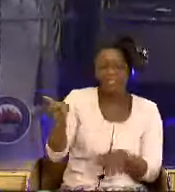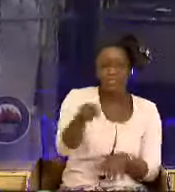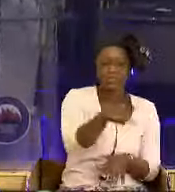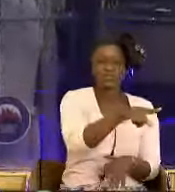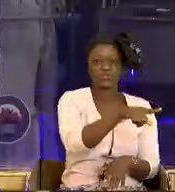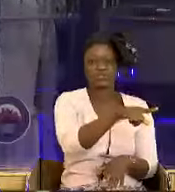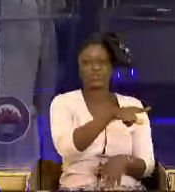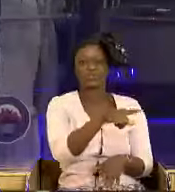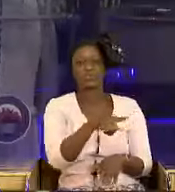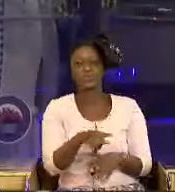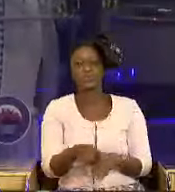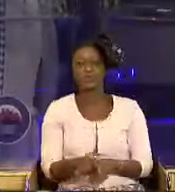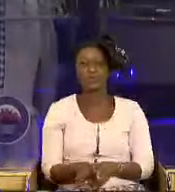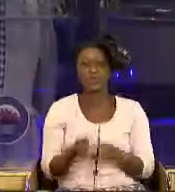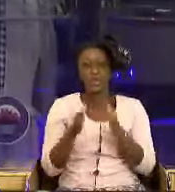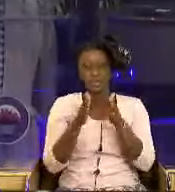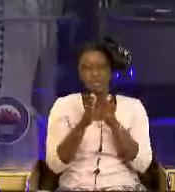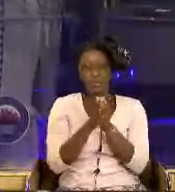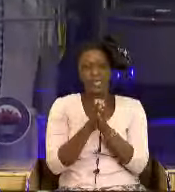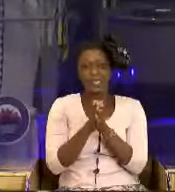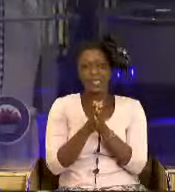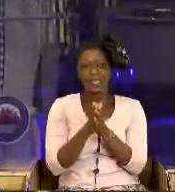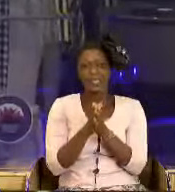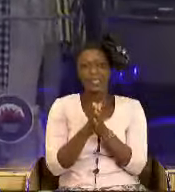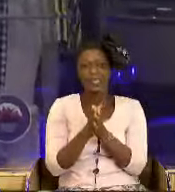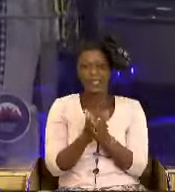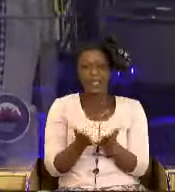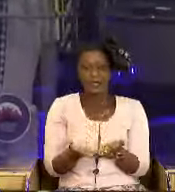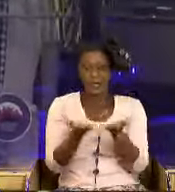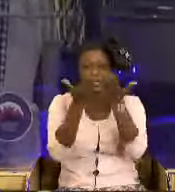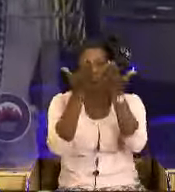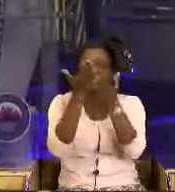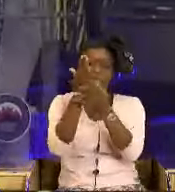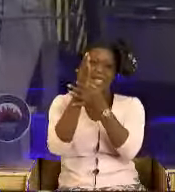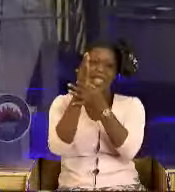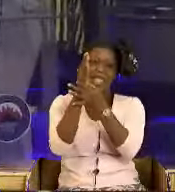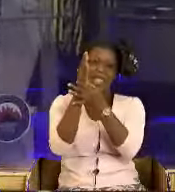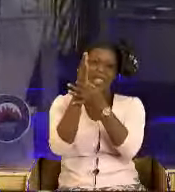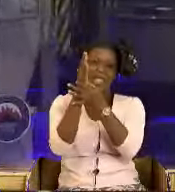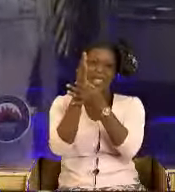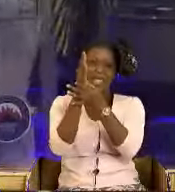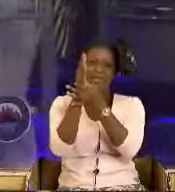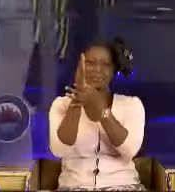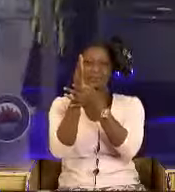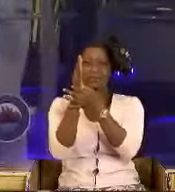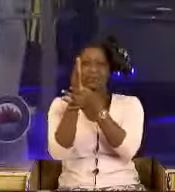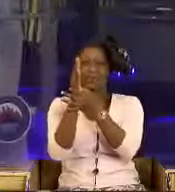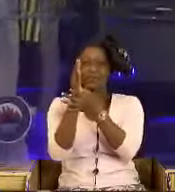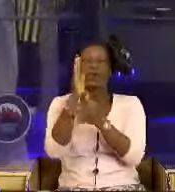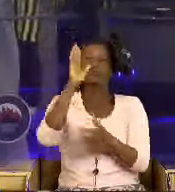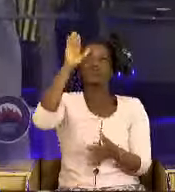Shay this one prayer hand above your head of our service this